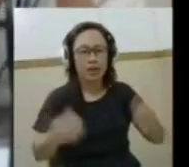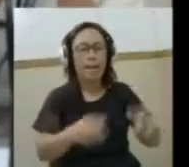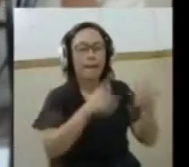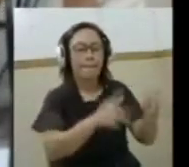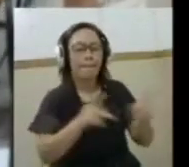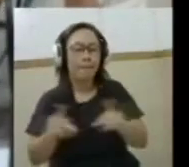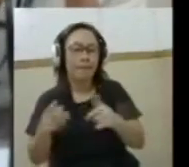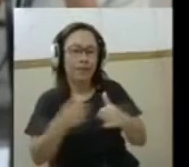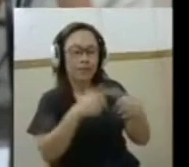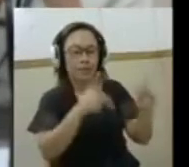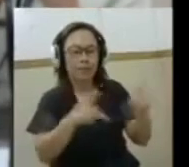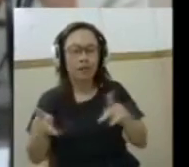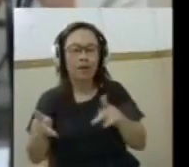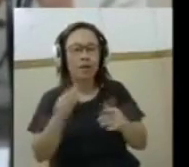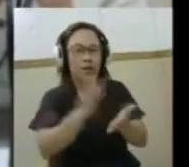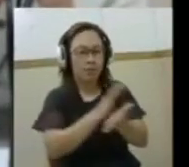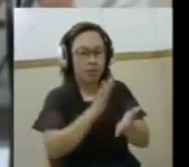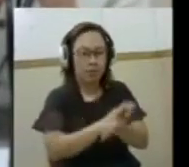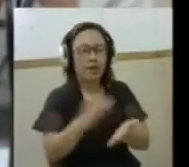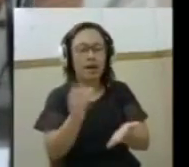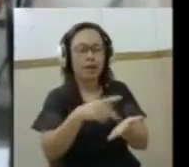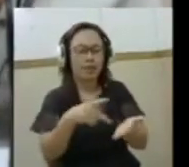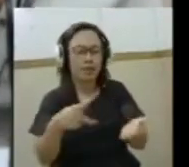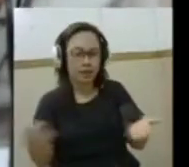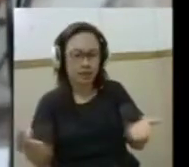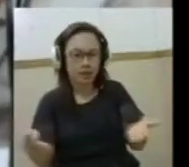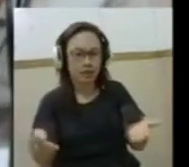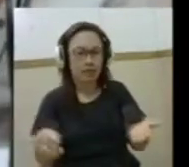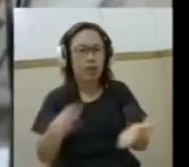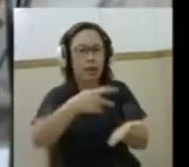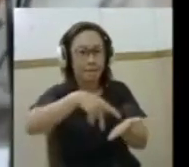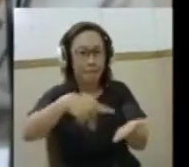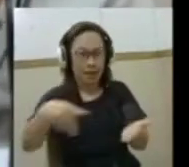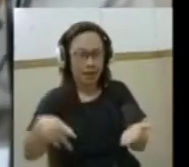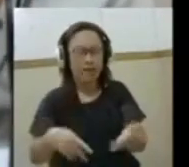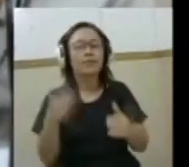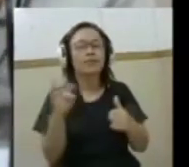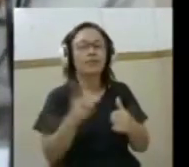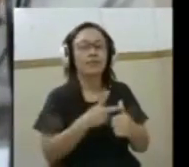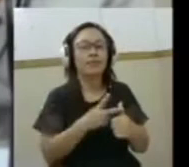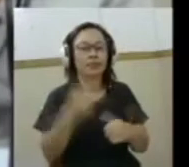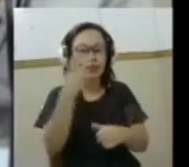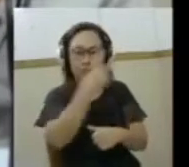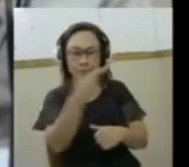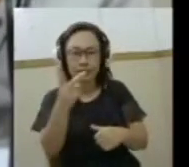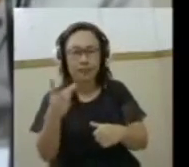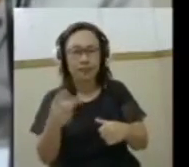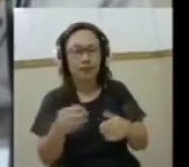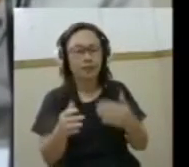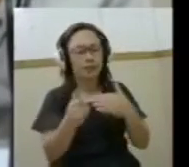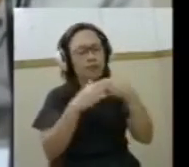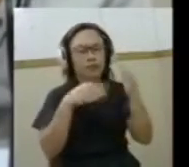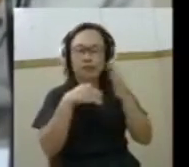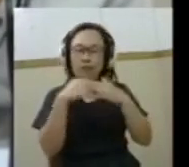prepare your paper or notebook and pencil or your pencil or ball pen. Second, look for a place in your home where you